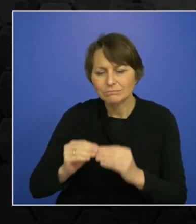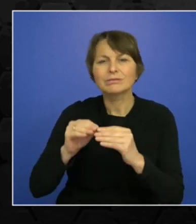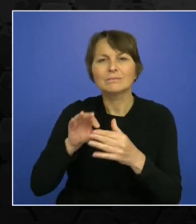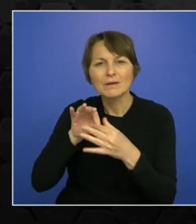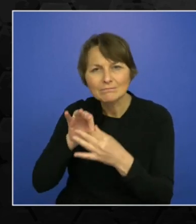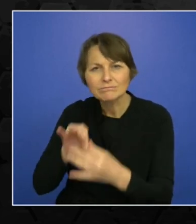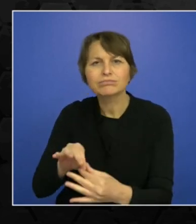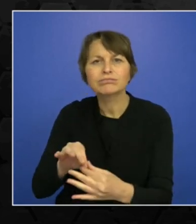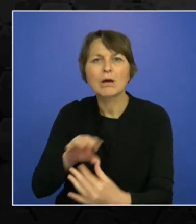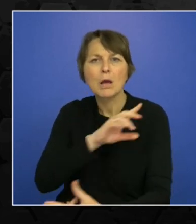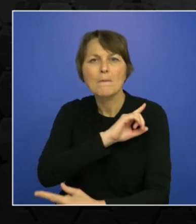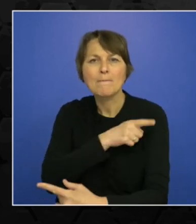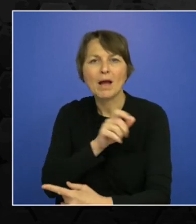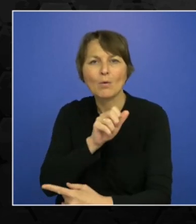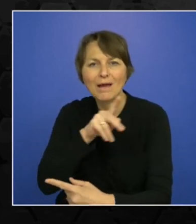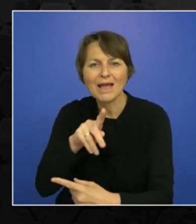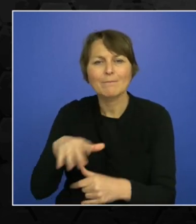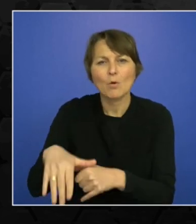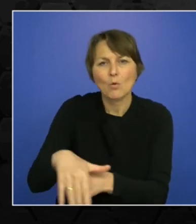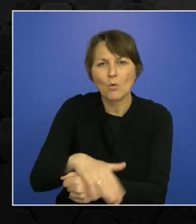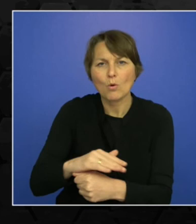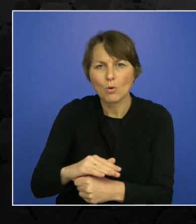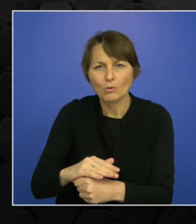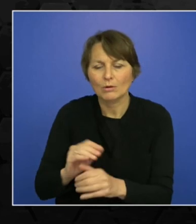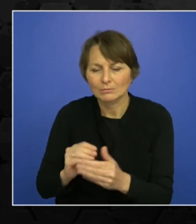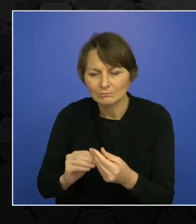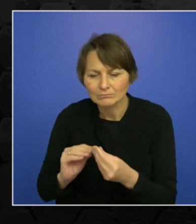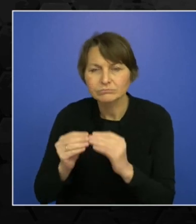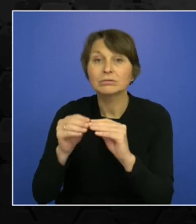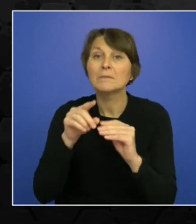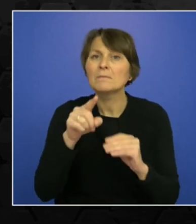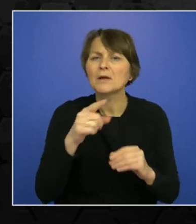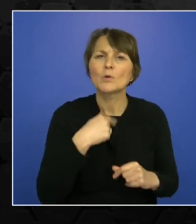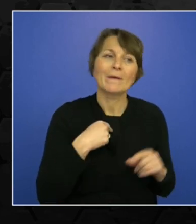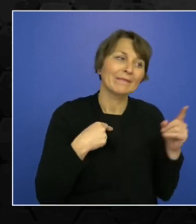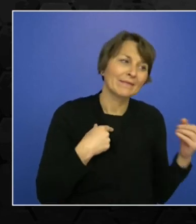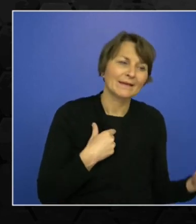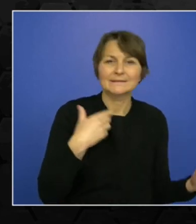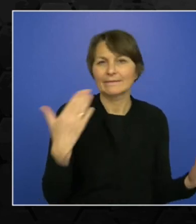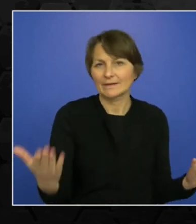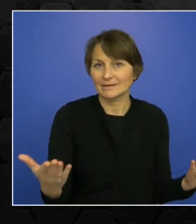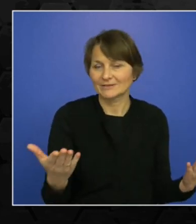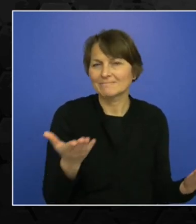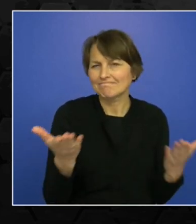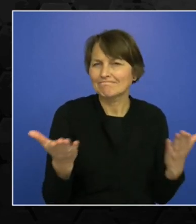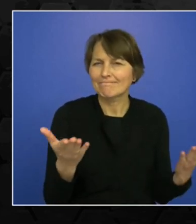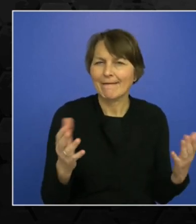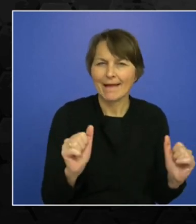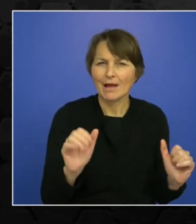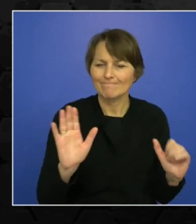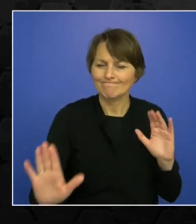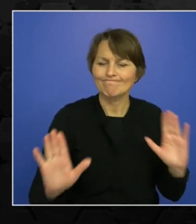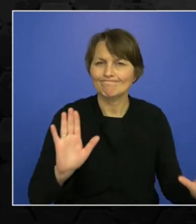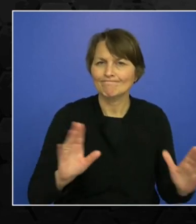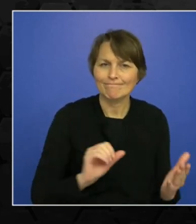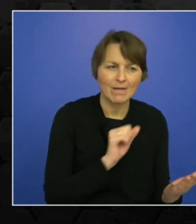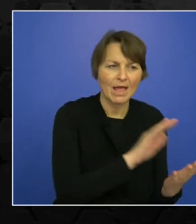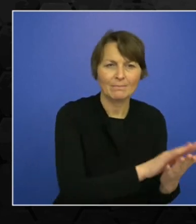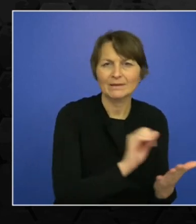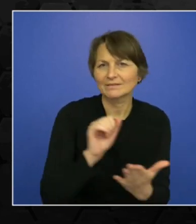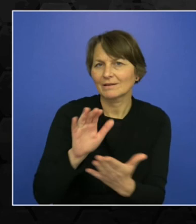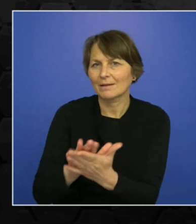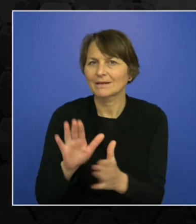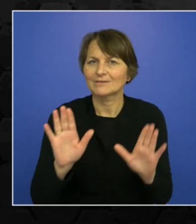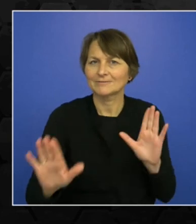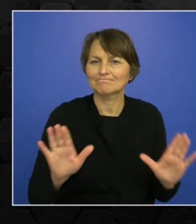it depends on what kind of applications you want to use and what is the context of that application that you're creating. Okay.